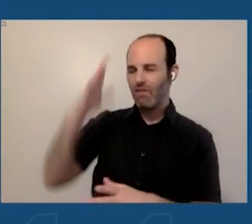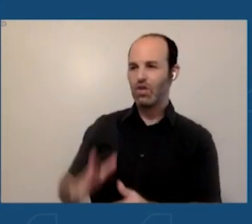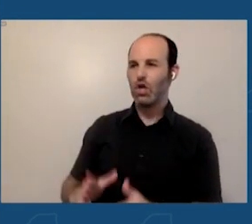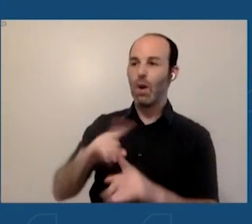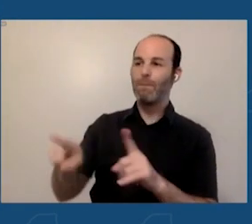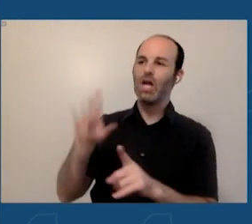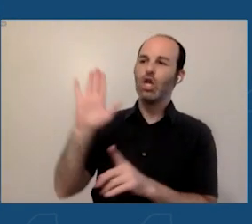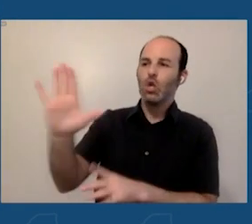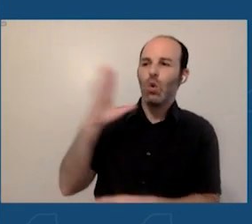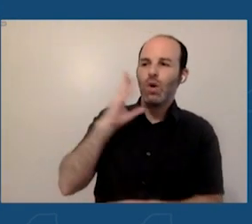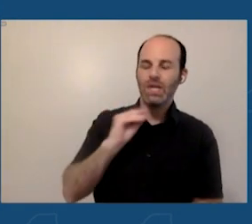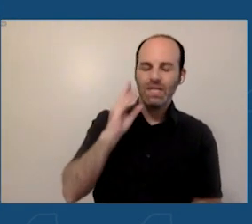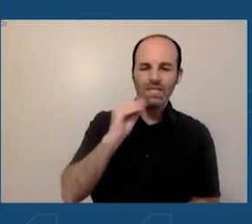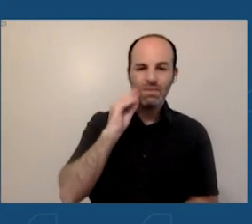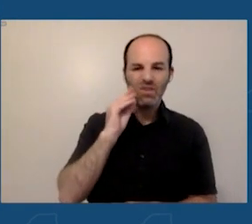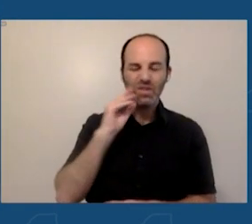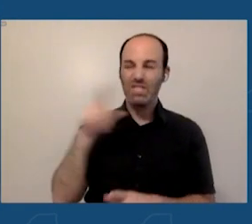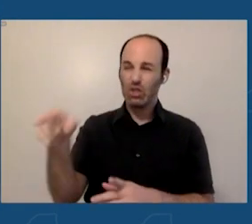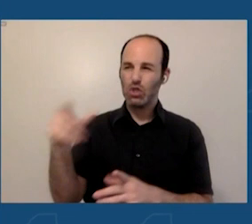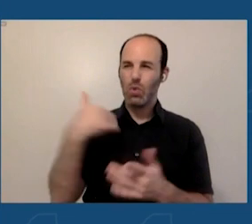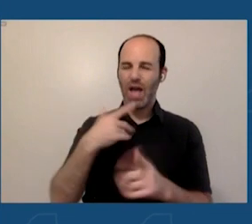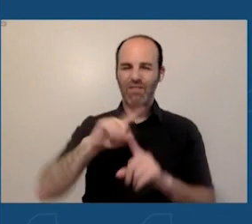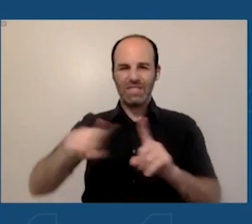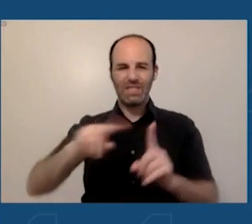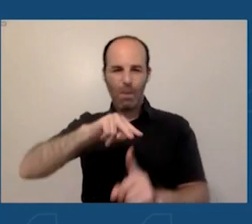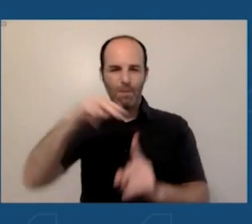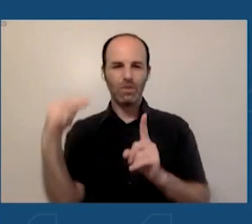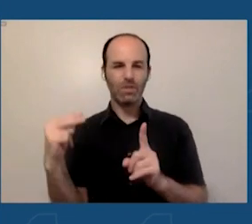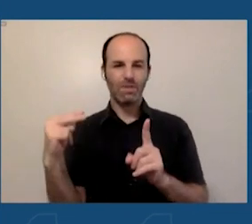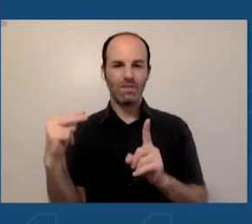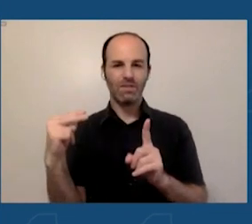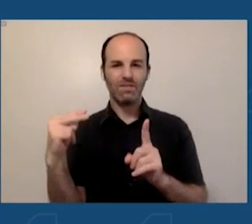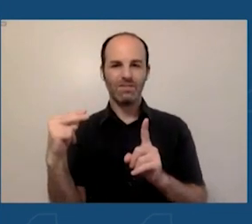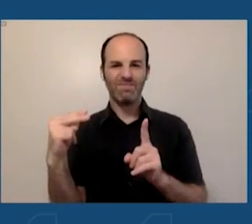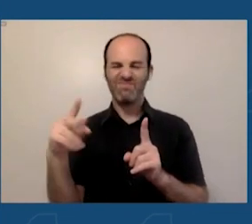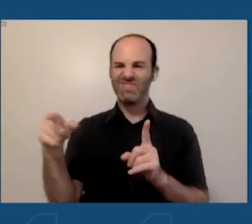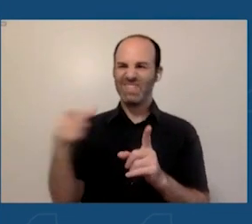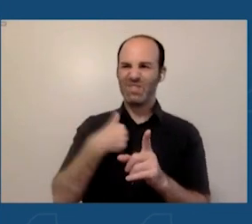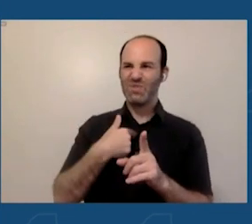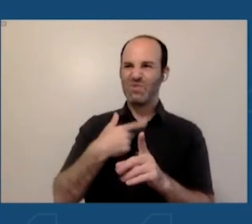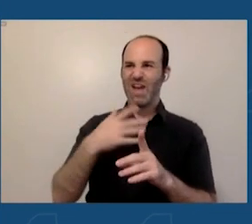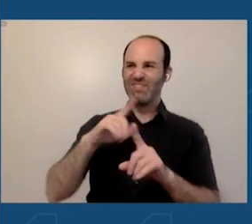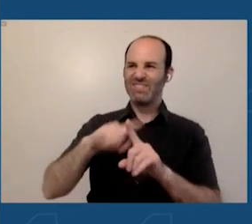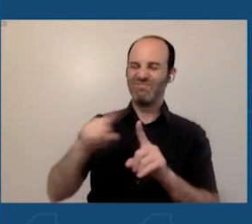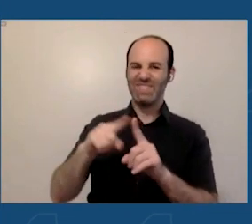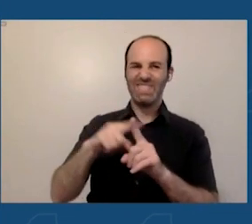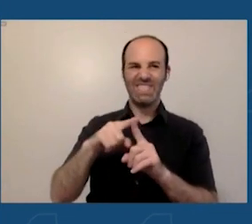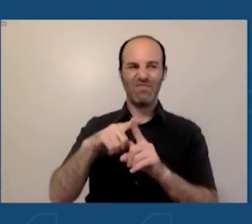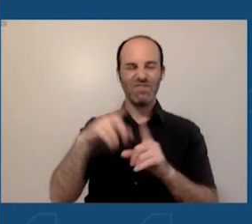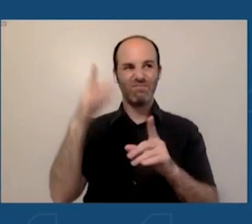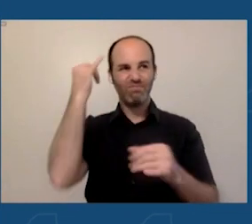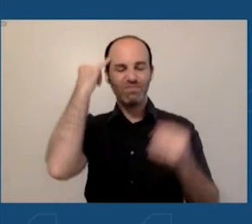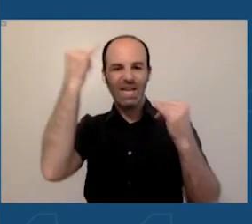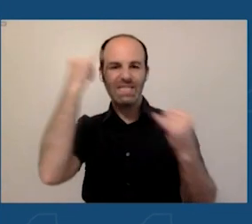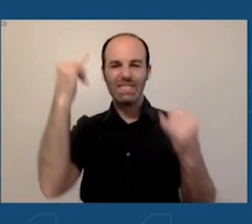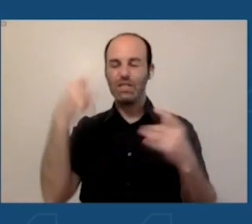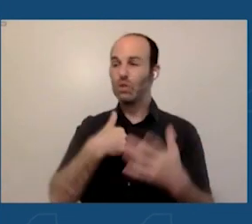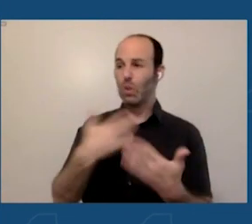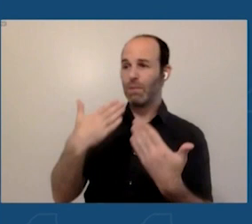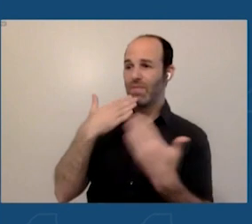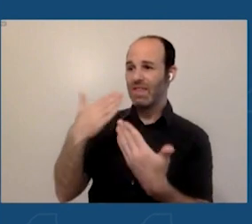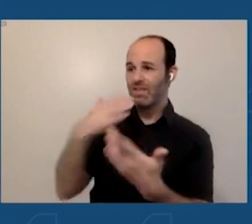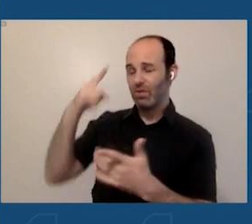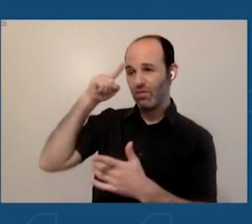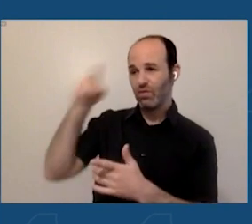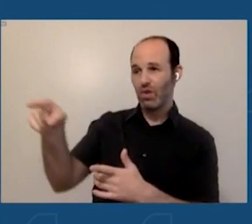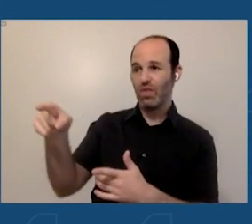where you see things in a different light, and you see things from a different perspective. So I'm grateful to you for that. And speaking of childcare,